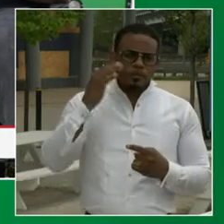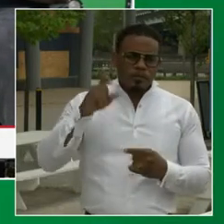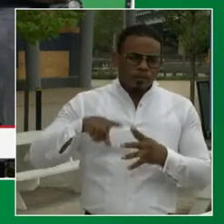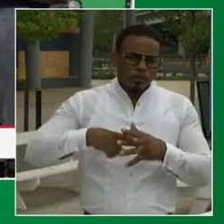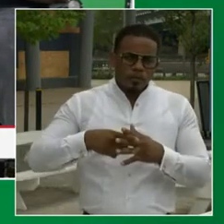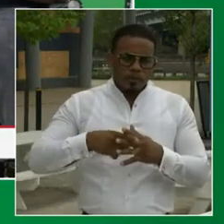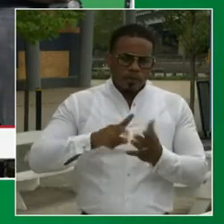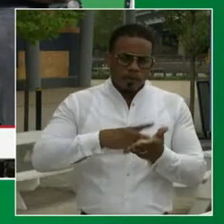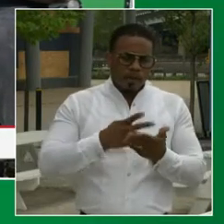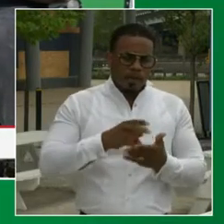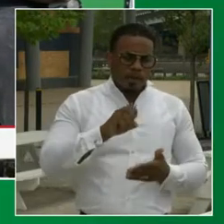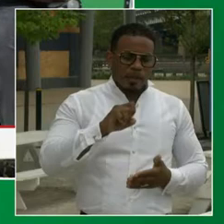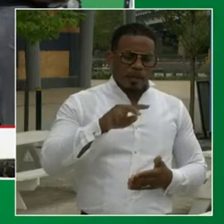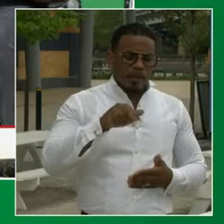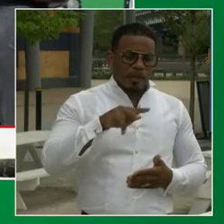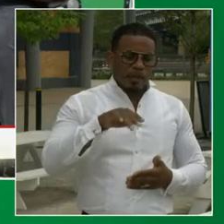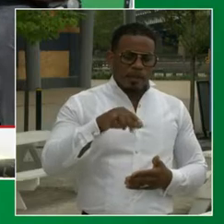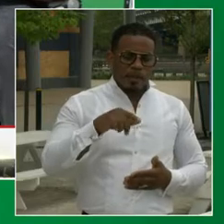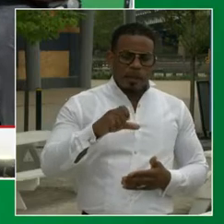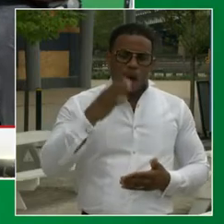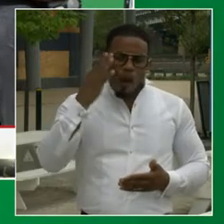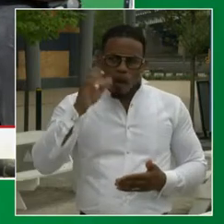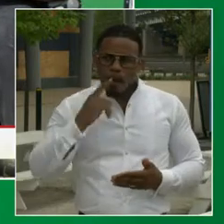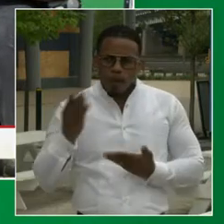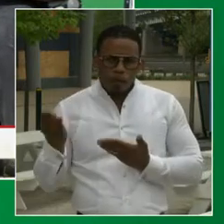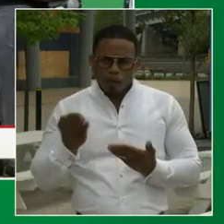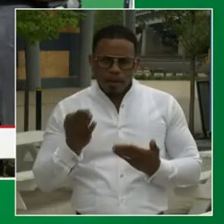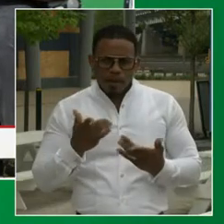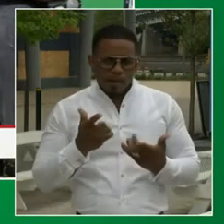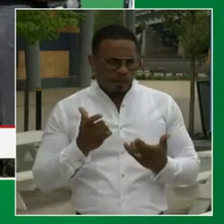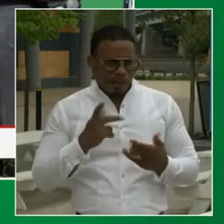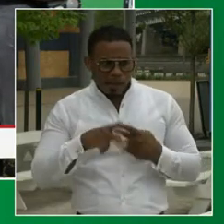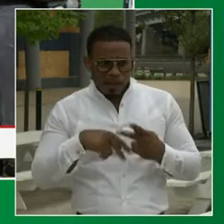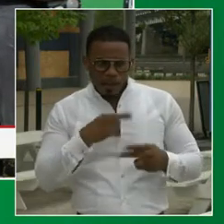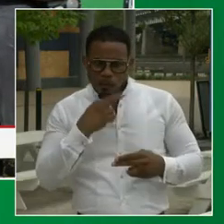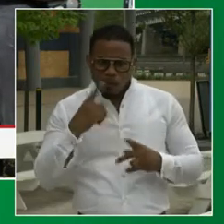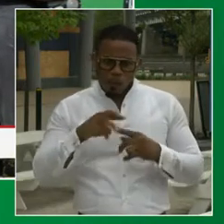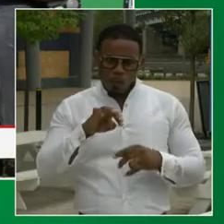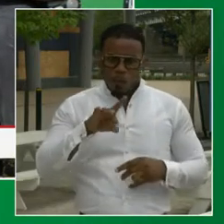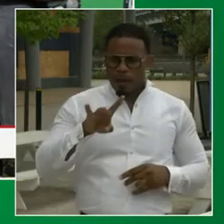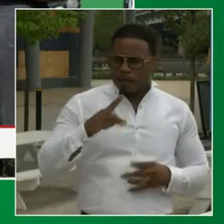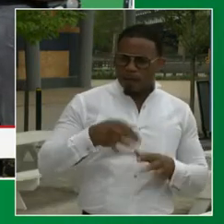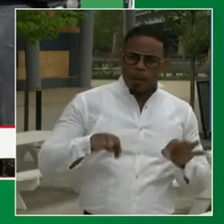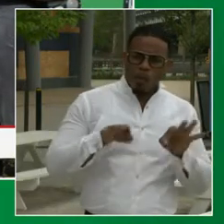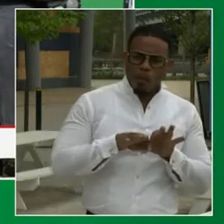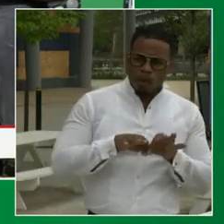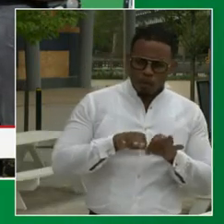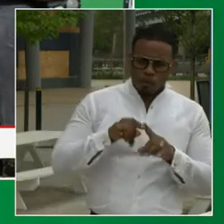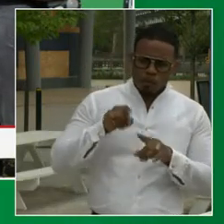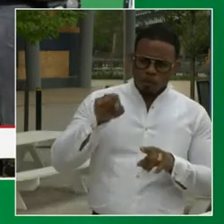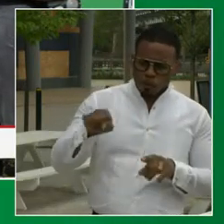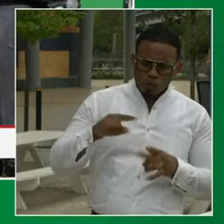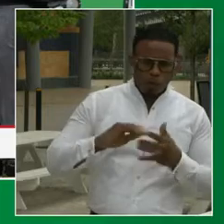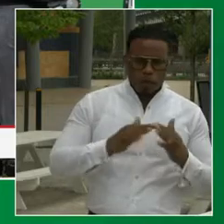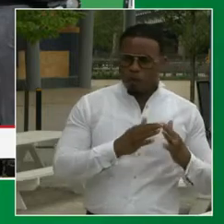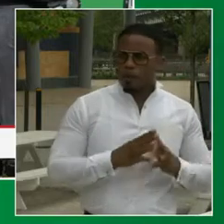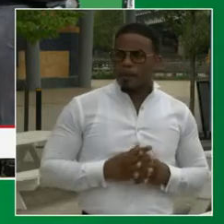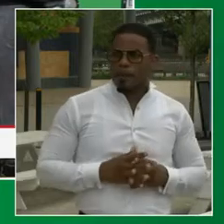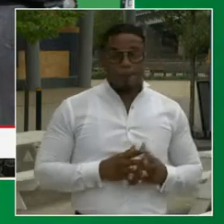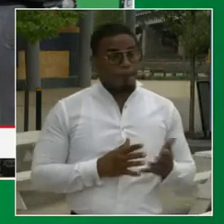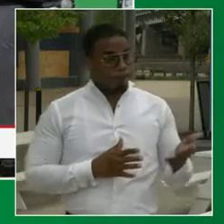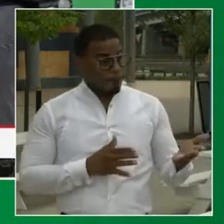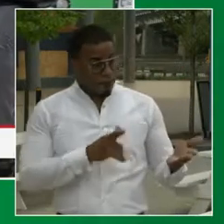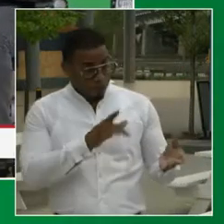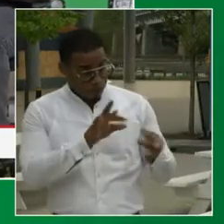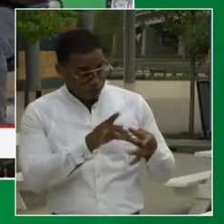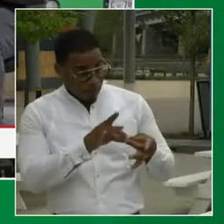you started Kitchen Savages and why is bringing this fast casual restaurant to Ward 8 really important to the community? So